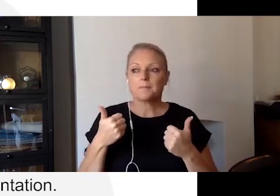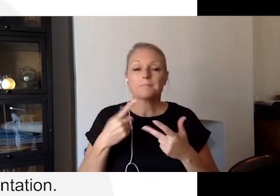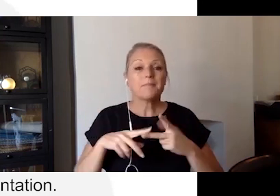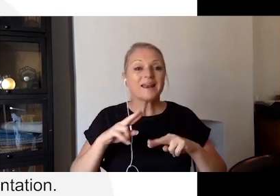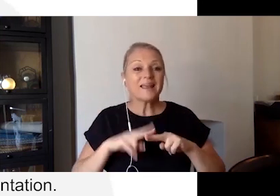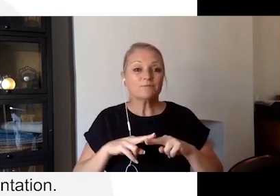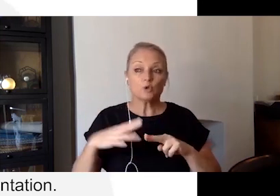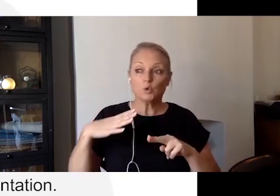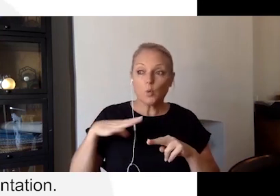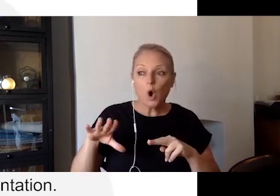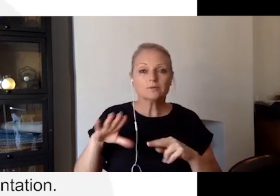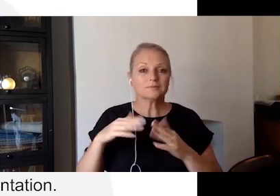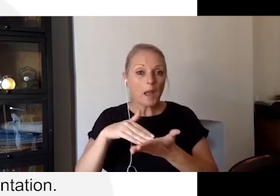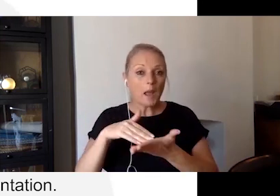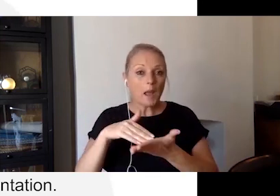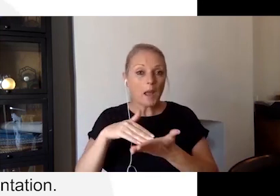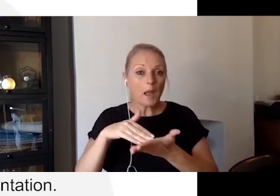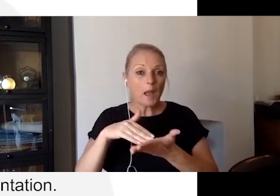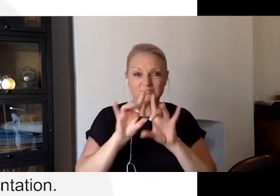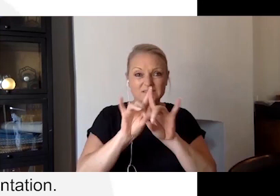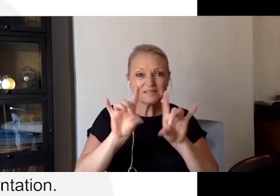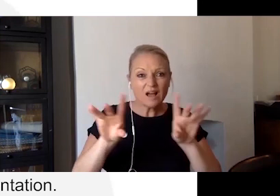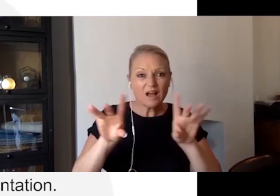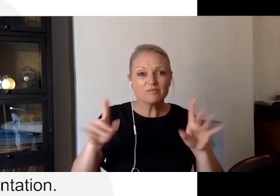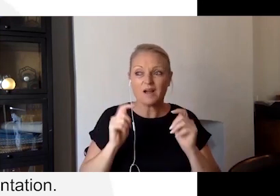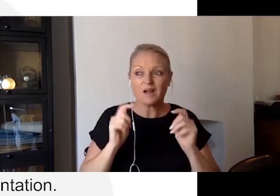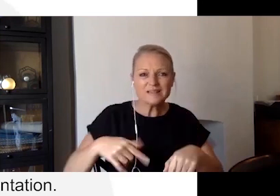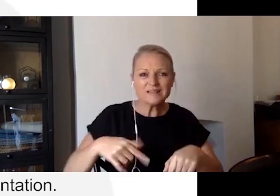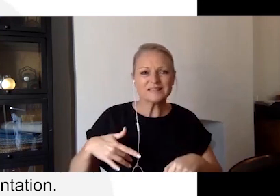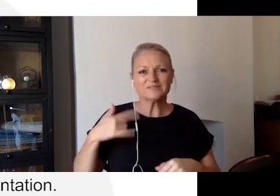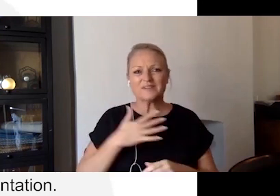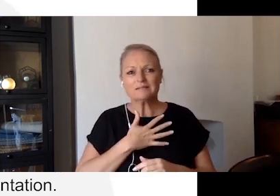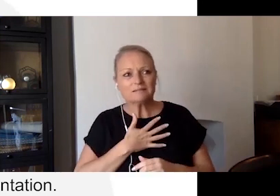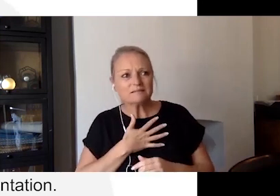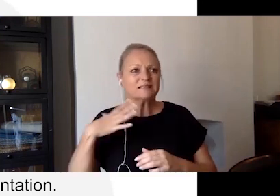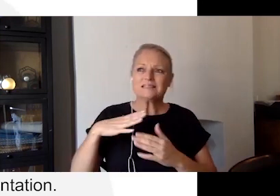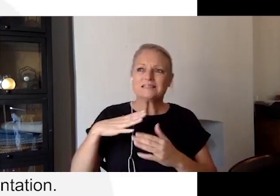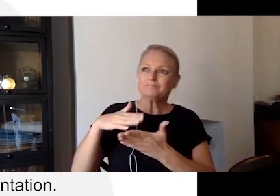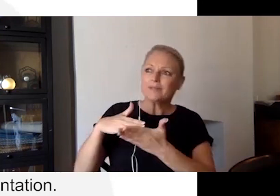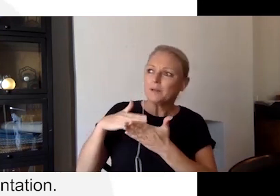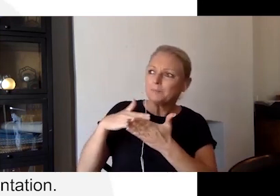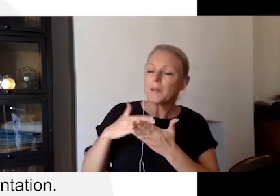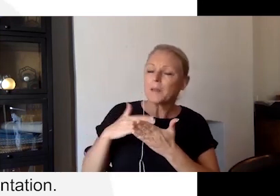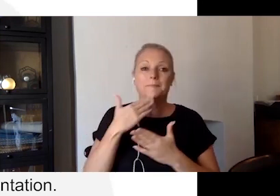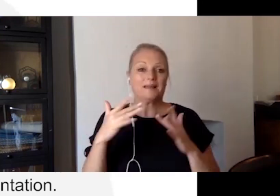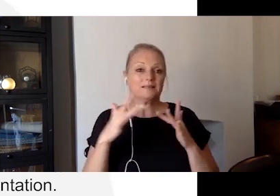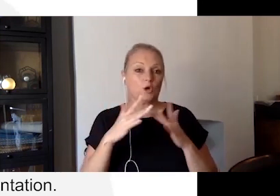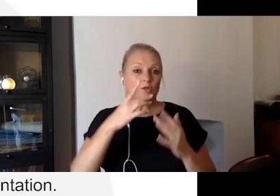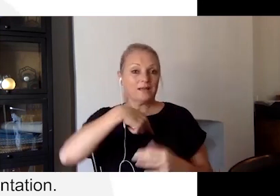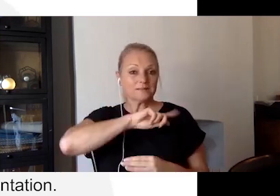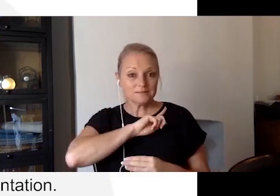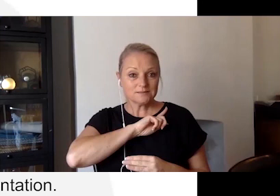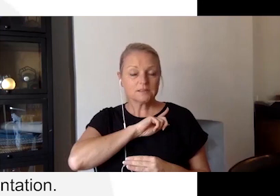right person here at the Australia Council. At any point, if you've got any technical support needs, please raise your